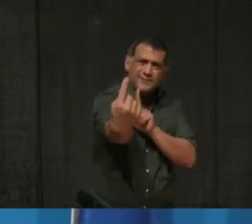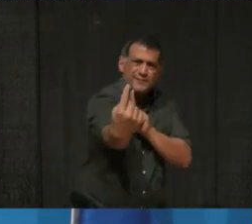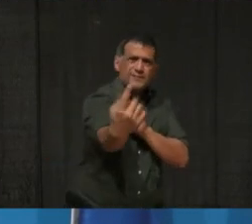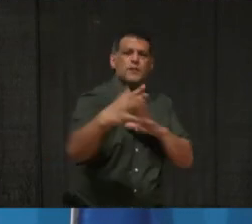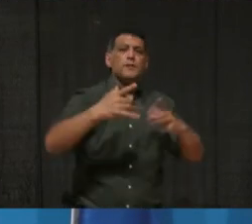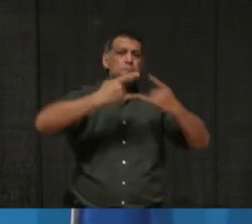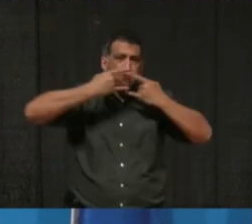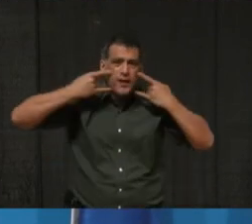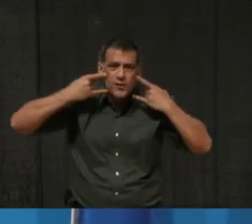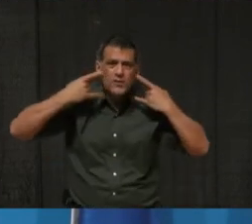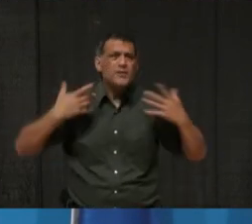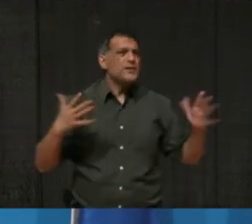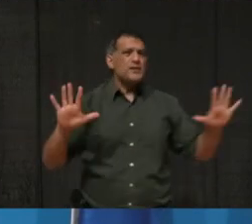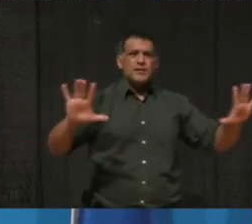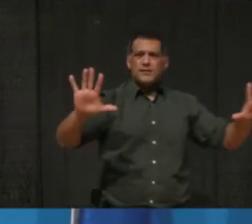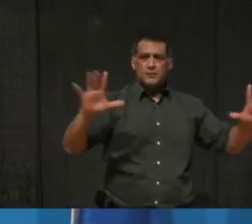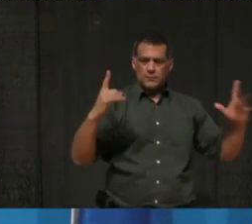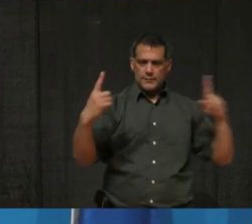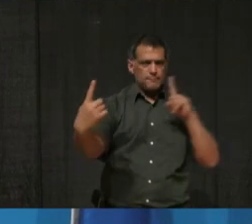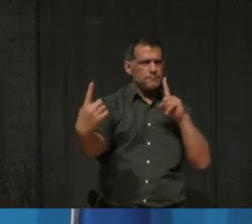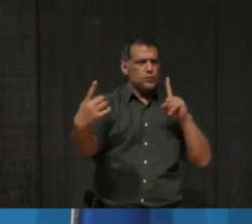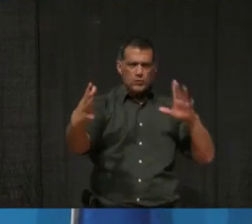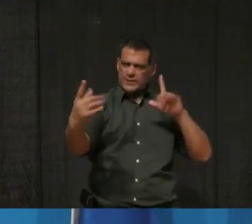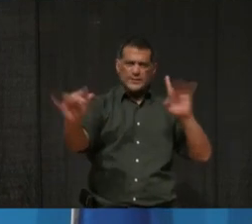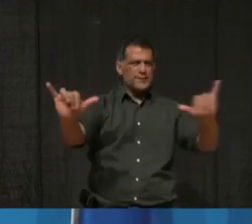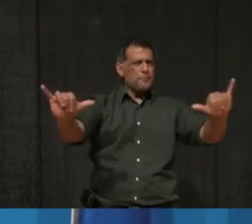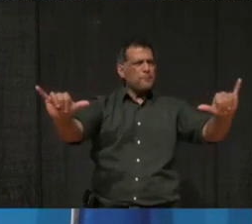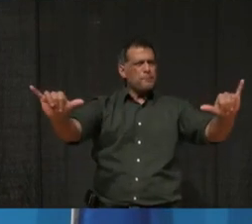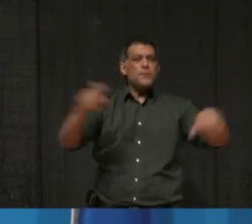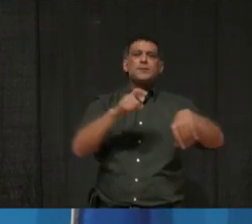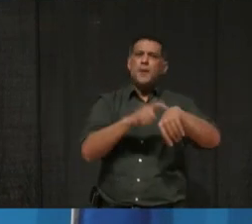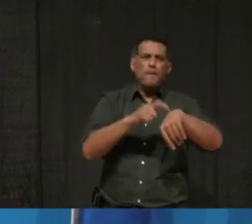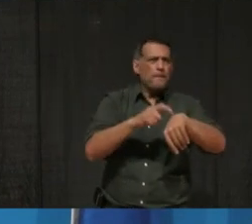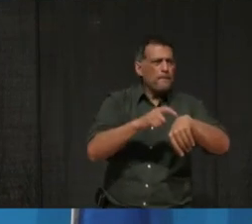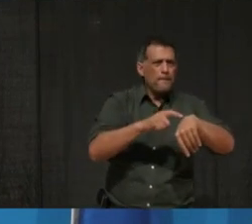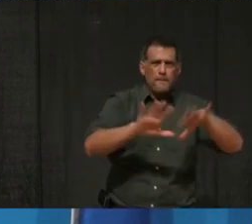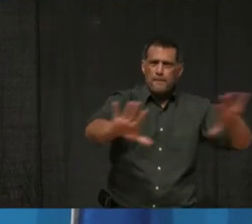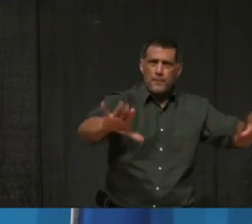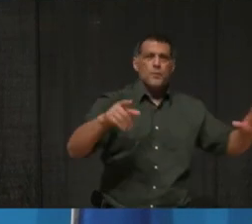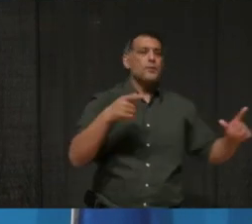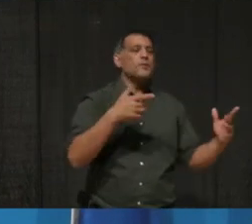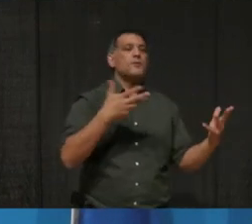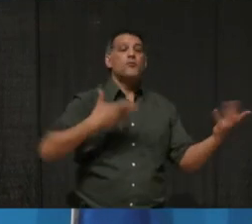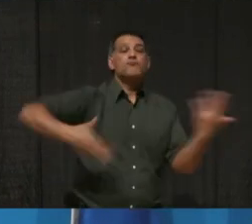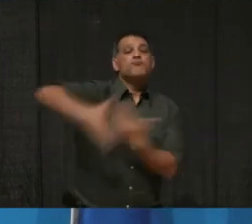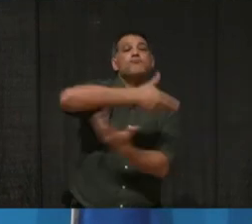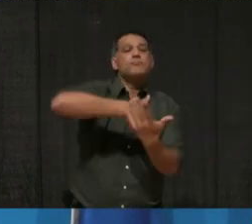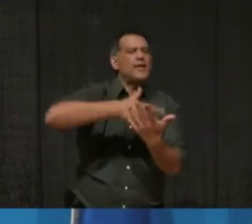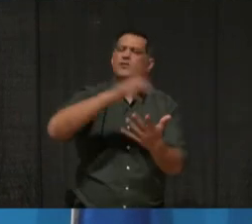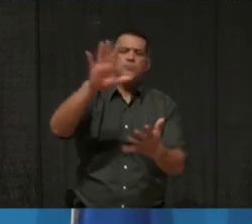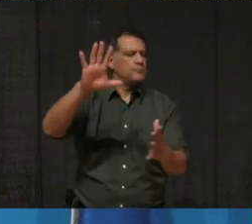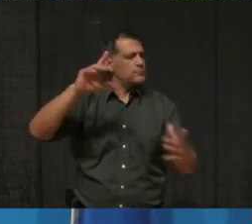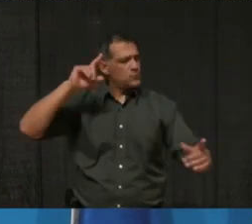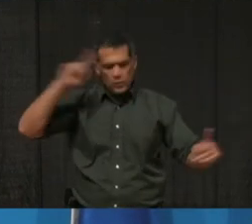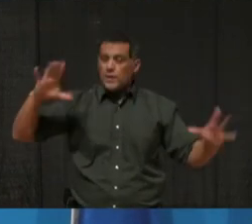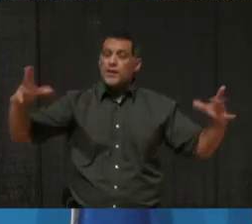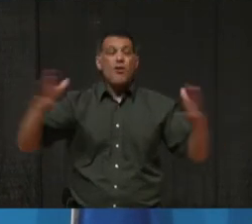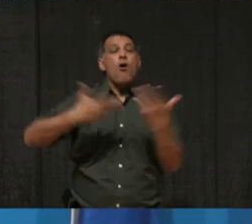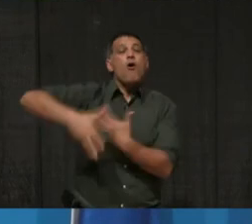and limiting the duration of contact with anyone from outside of our immediate home all remain fundamental to limiting